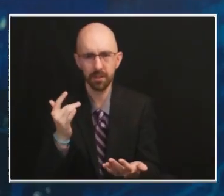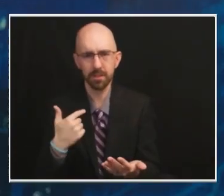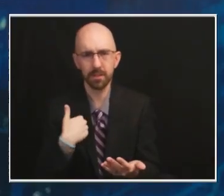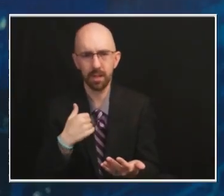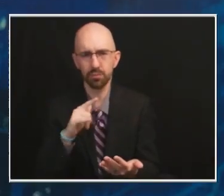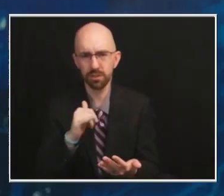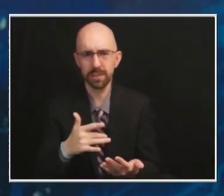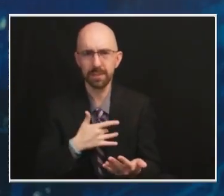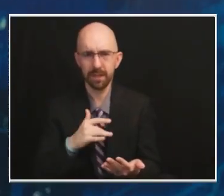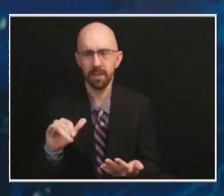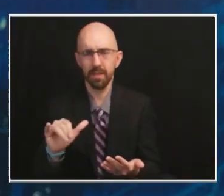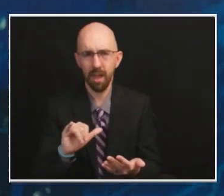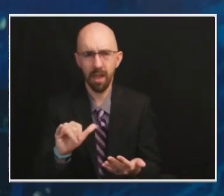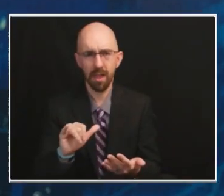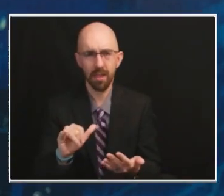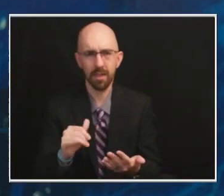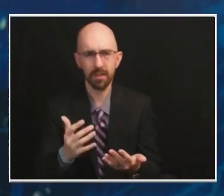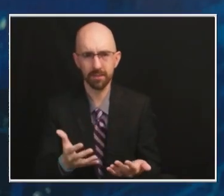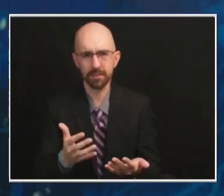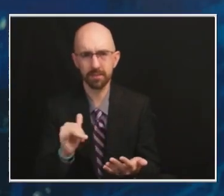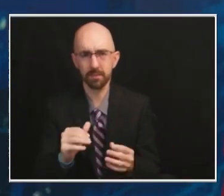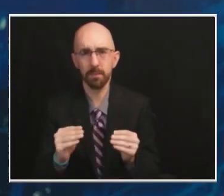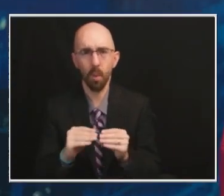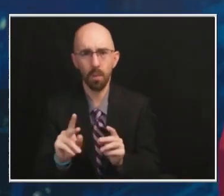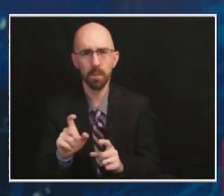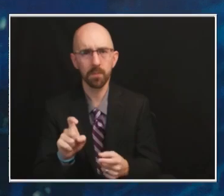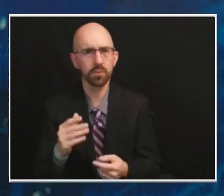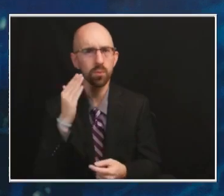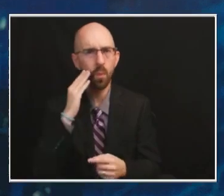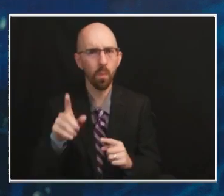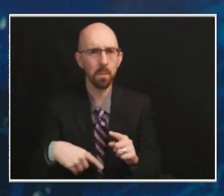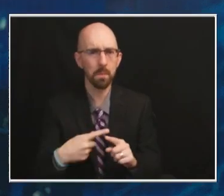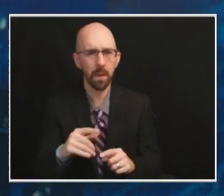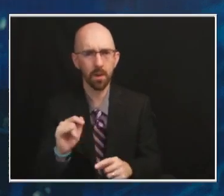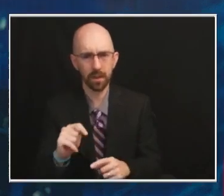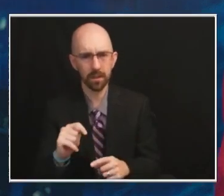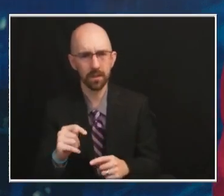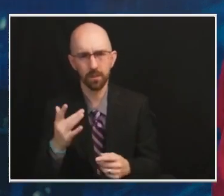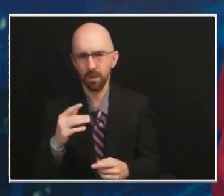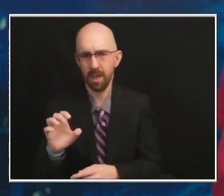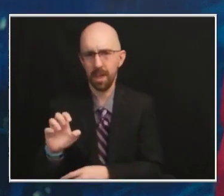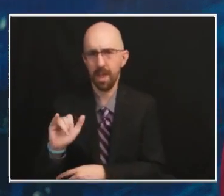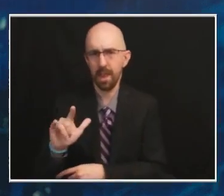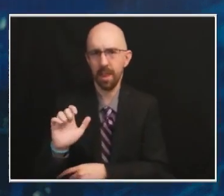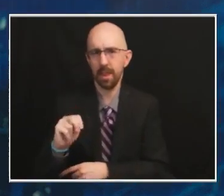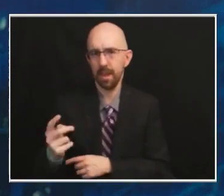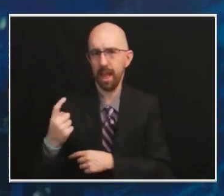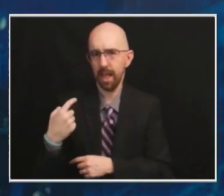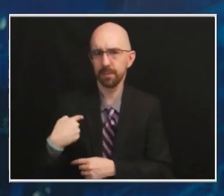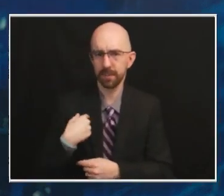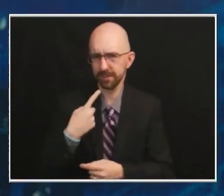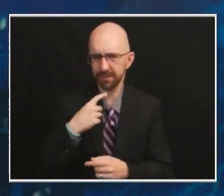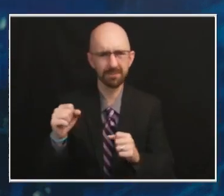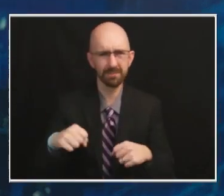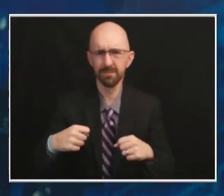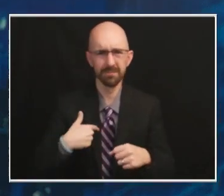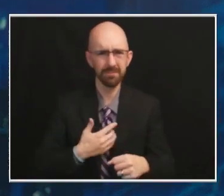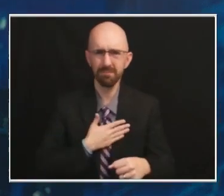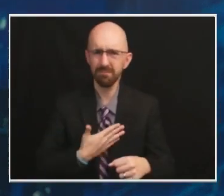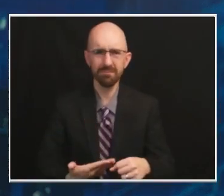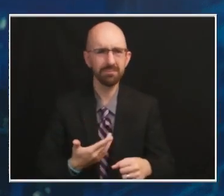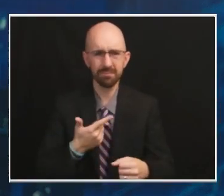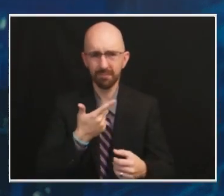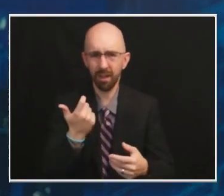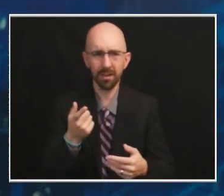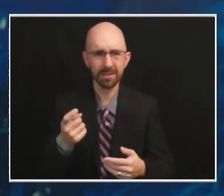like that more people need to know about it. When Eileen asked me if I would do this, I said, yeah, I'll do it, because it's